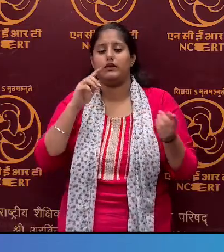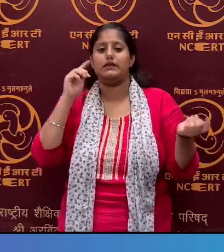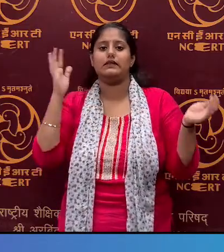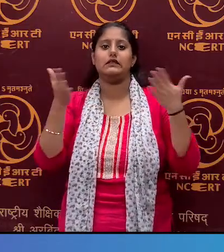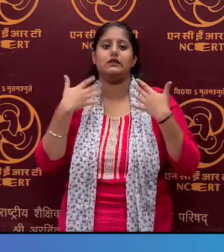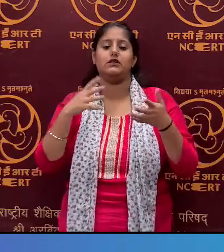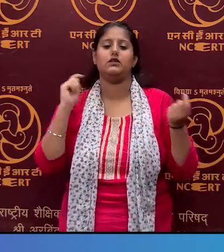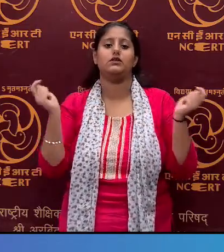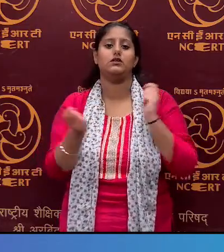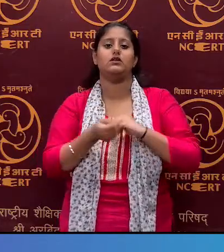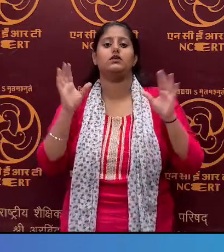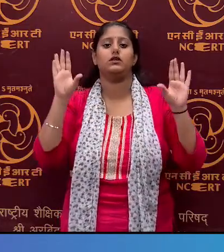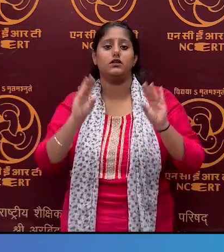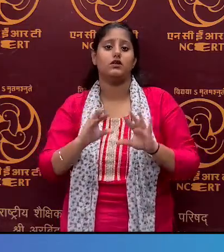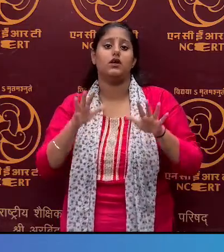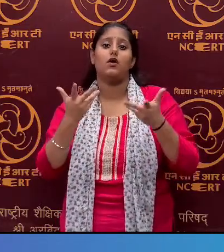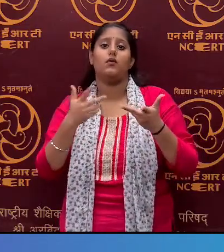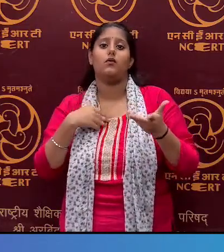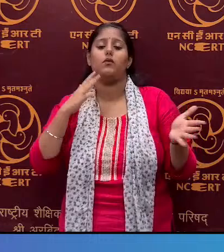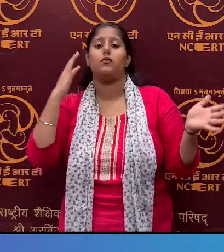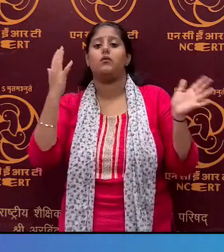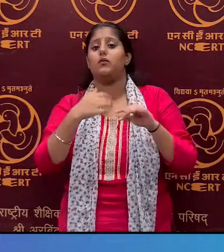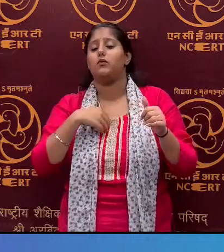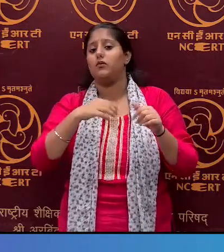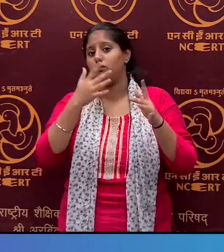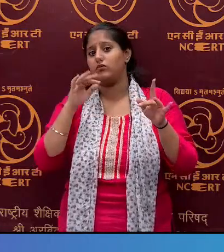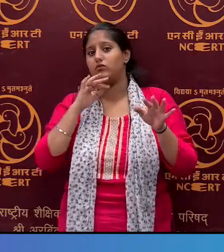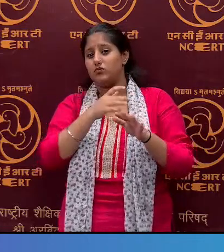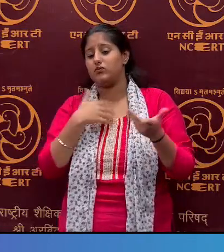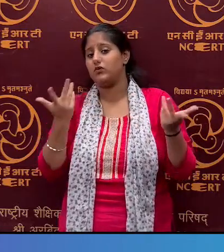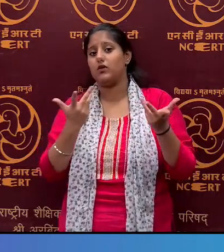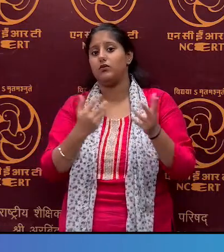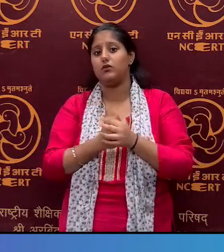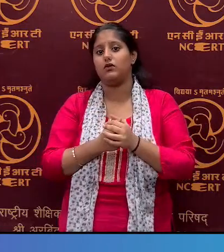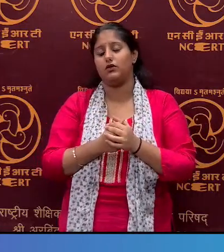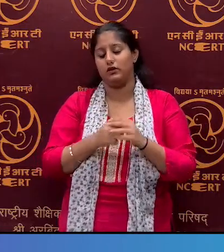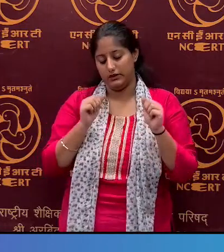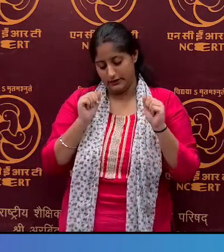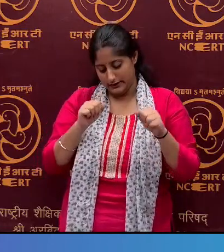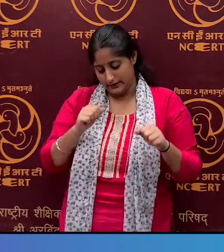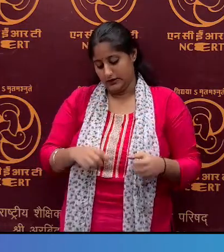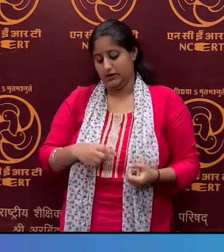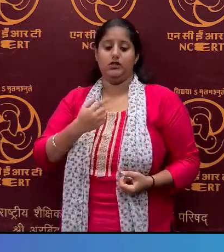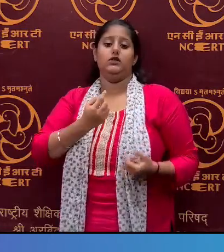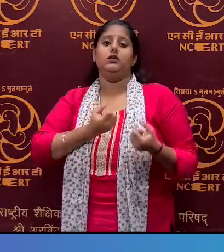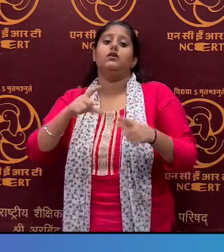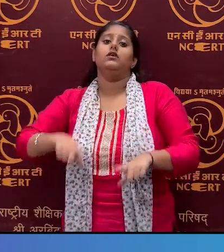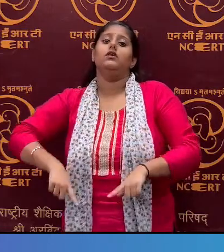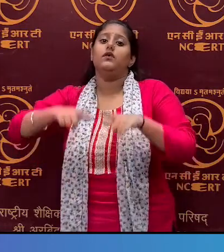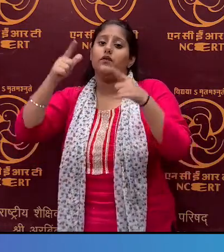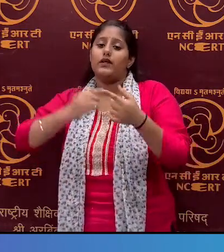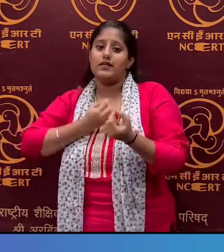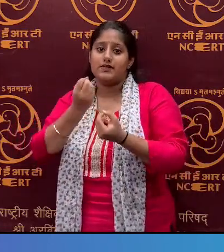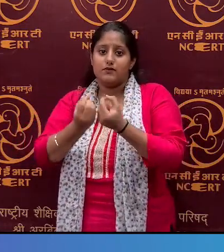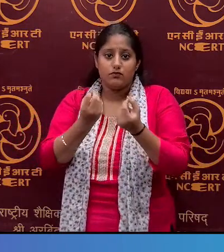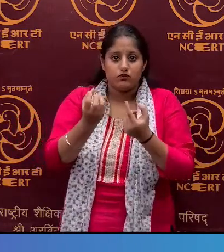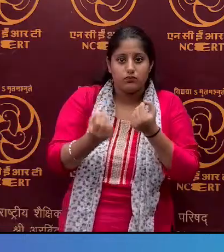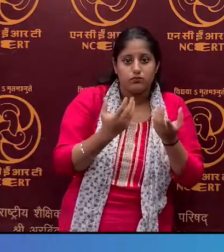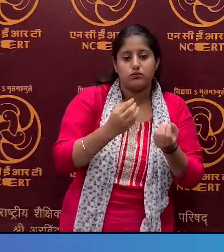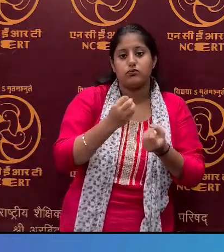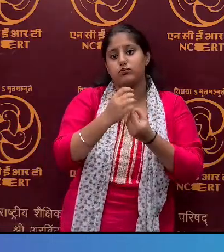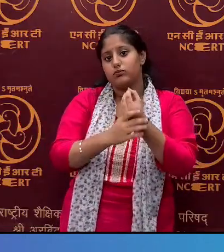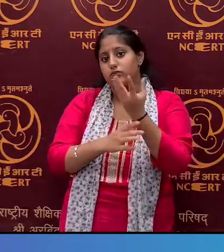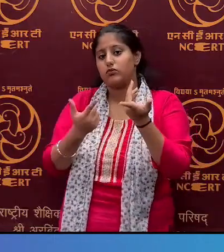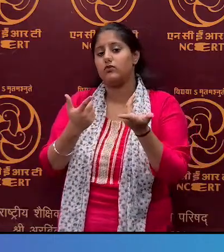change, and when we talk about the global warming? Planting tree is the first thing. not just the planting tree, I take